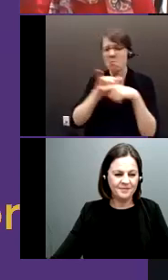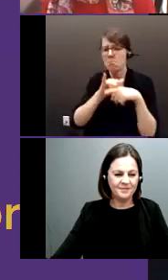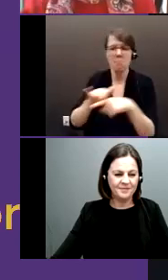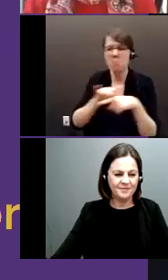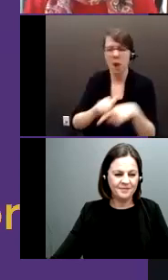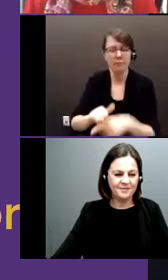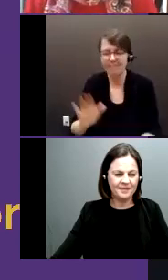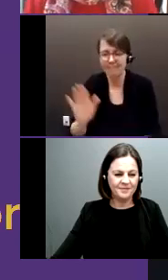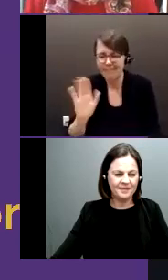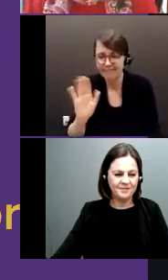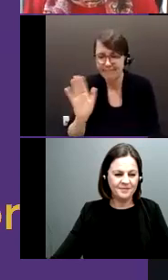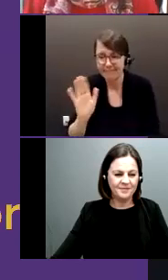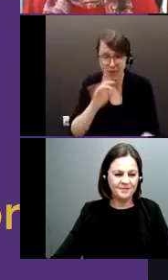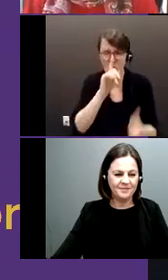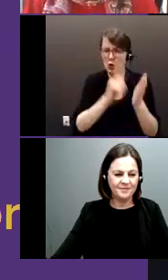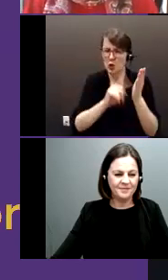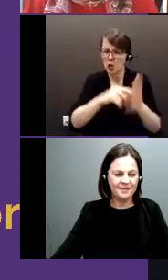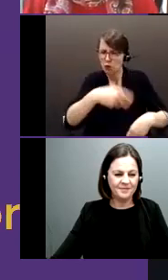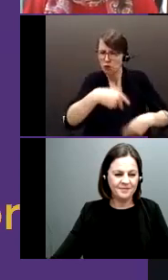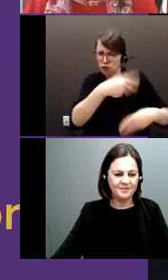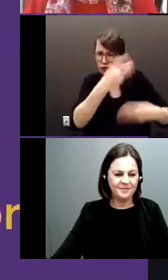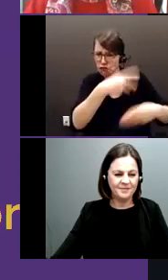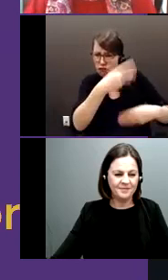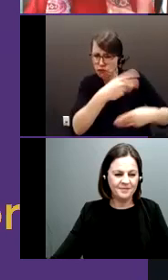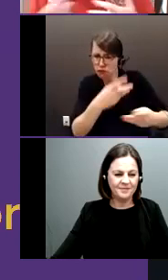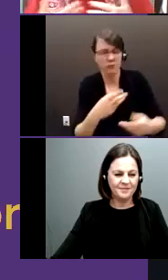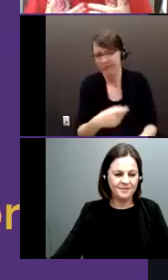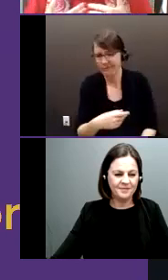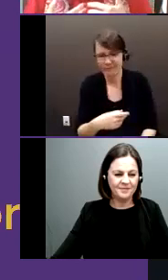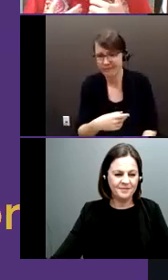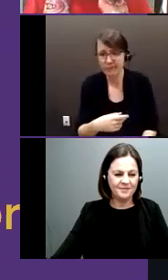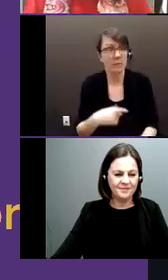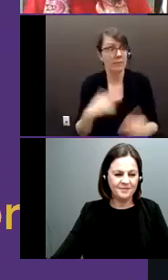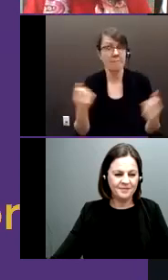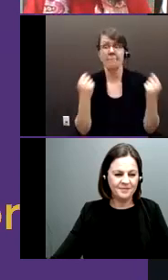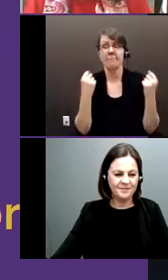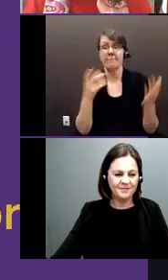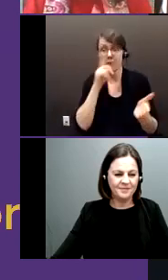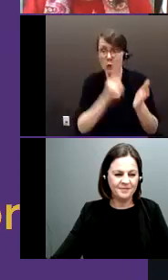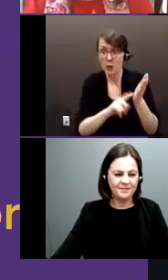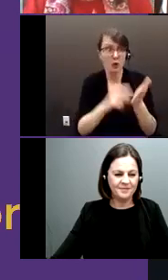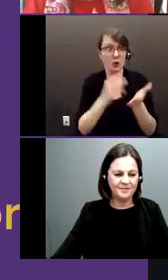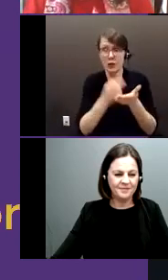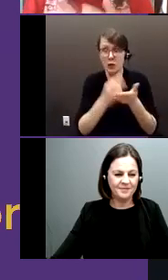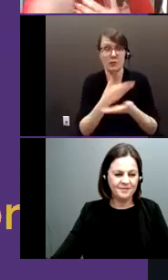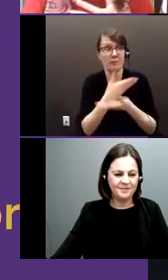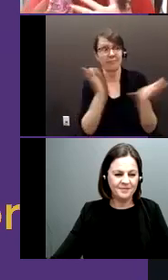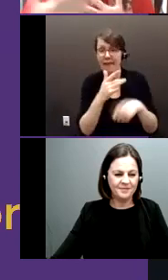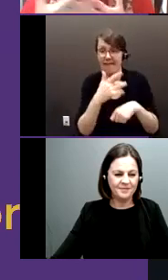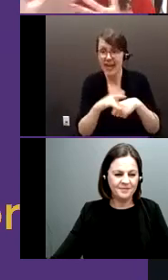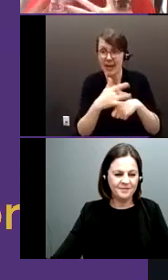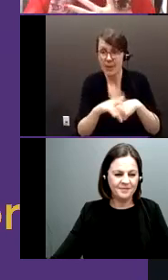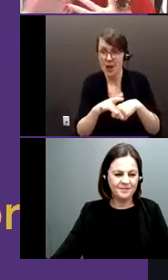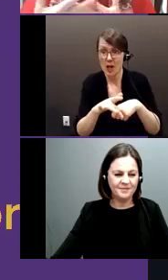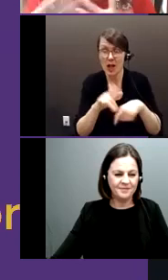there, and we can find it, we can Google it, it's out there. So for the purposes of today, to just be able